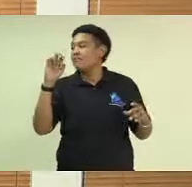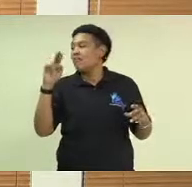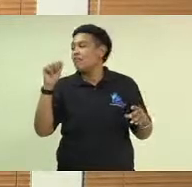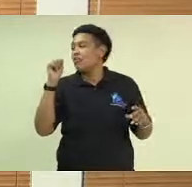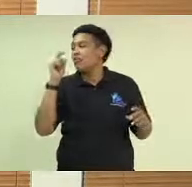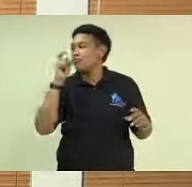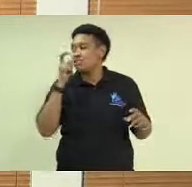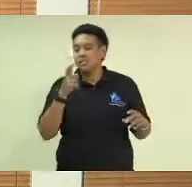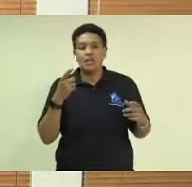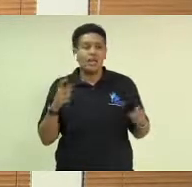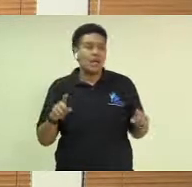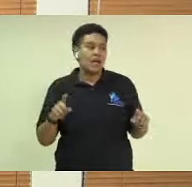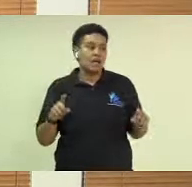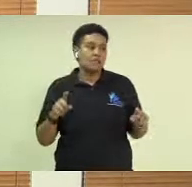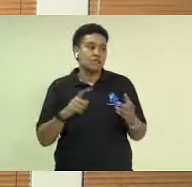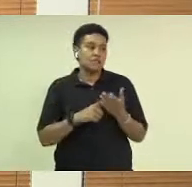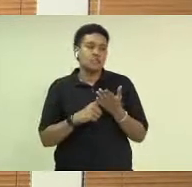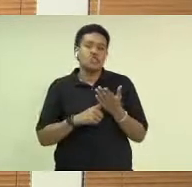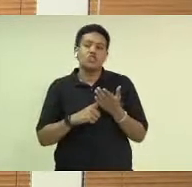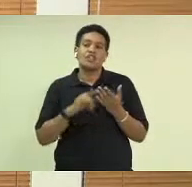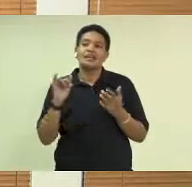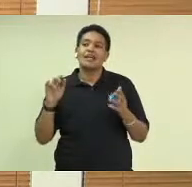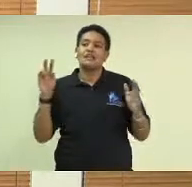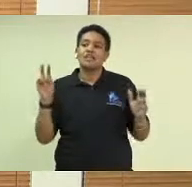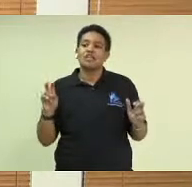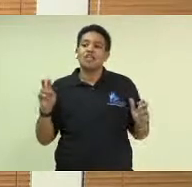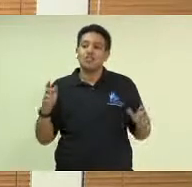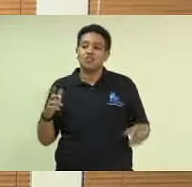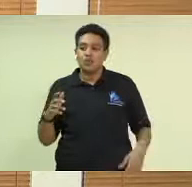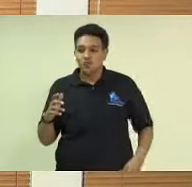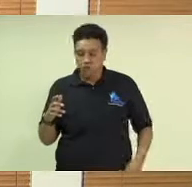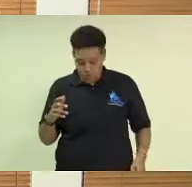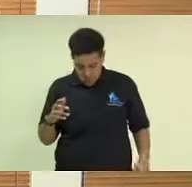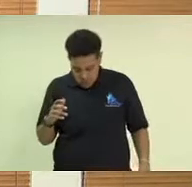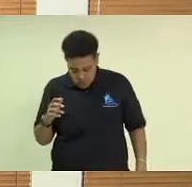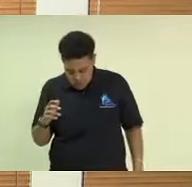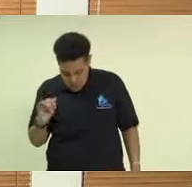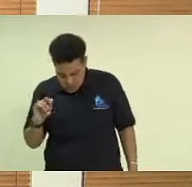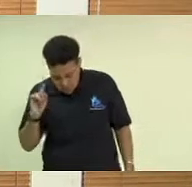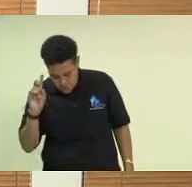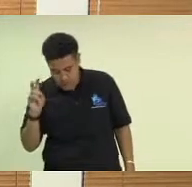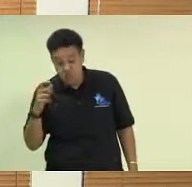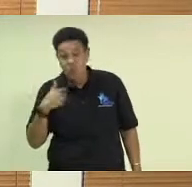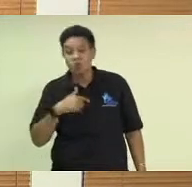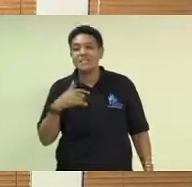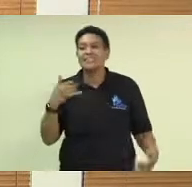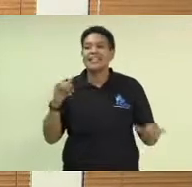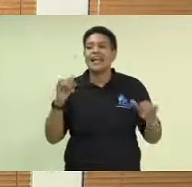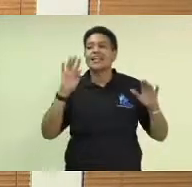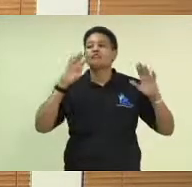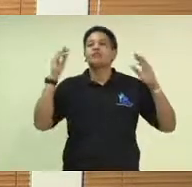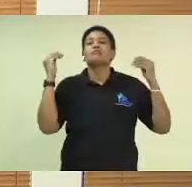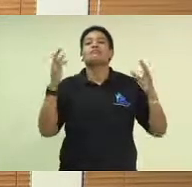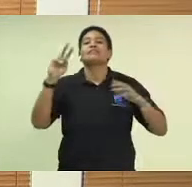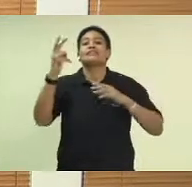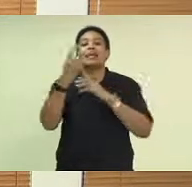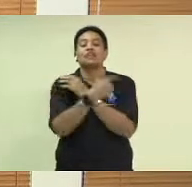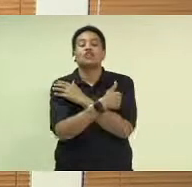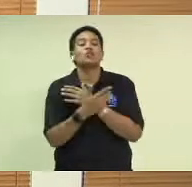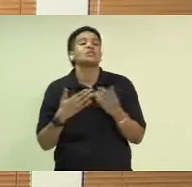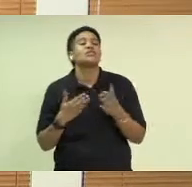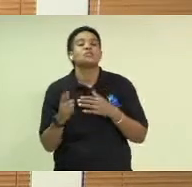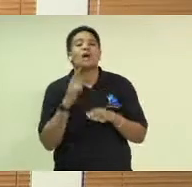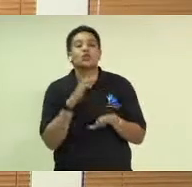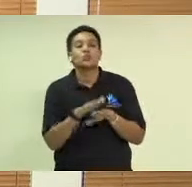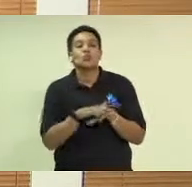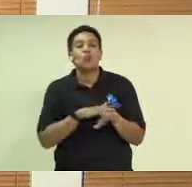recently discussing that issue. So that's one issue. We are still administering second doses despite the